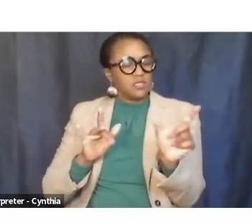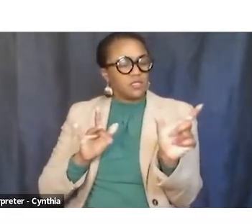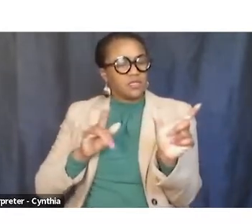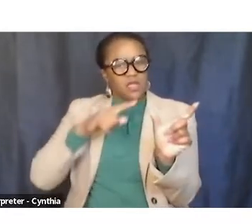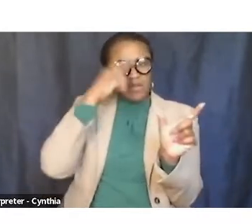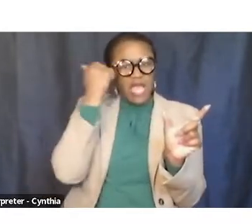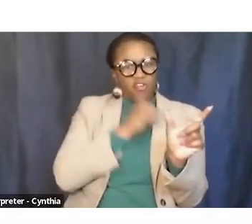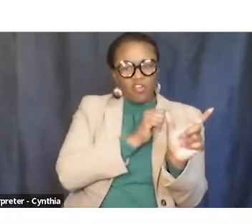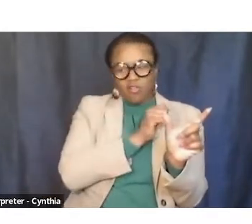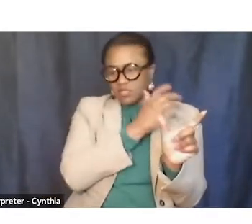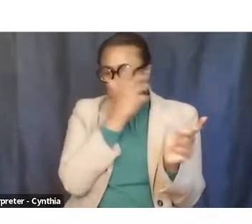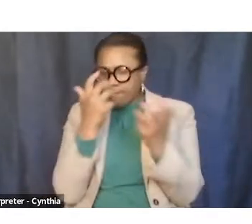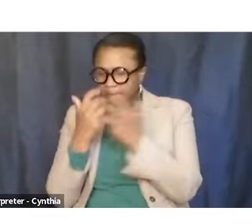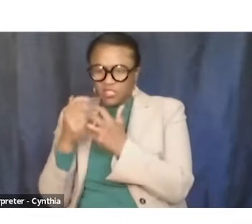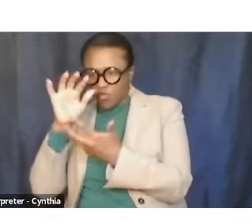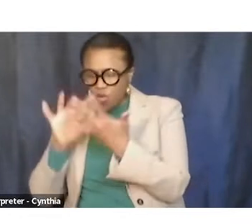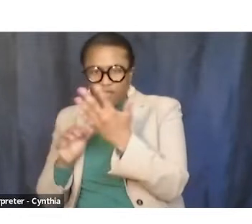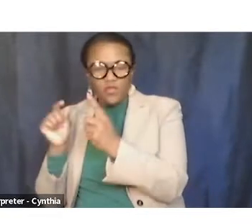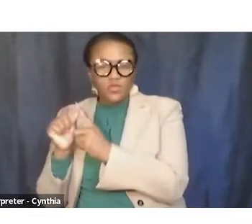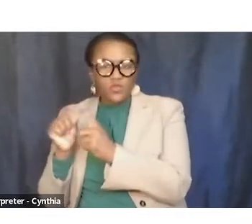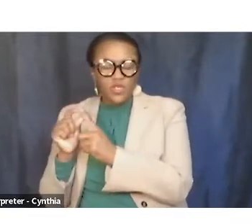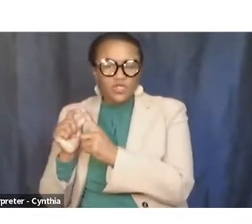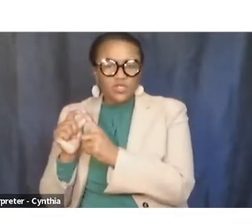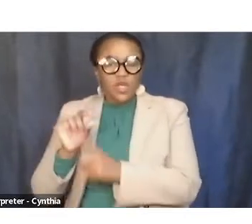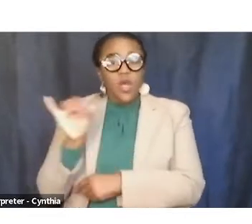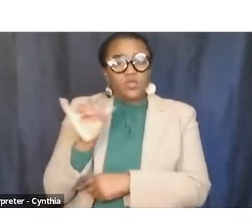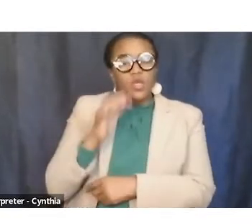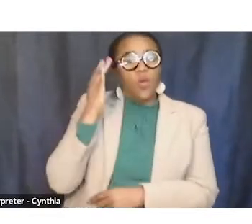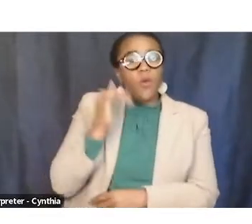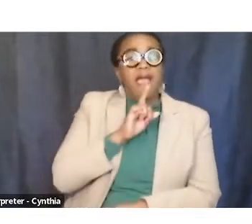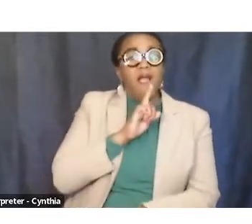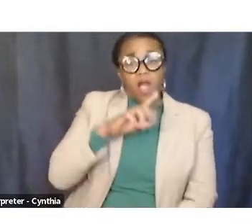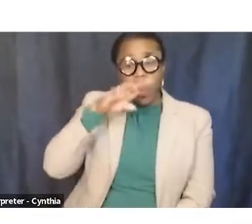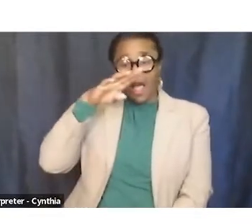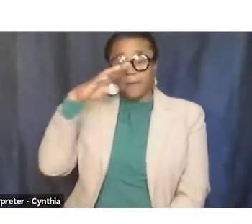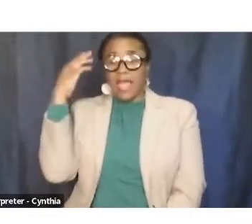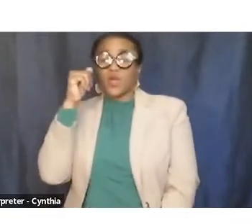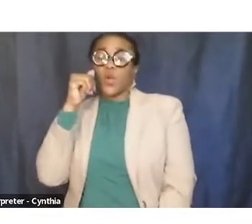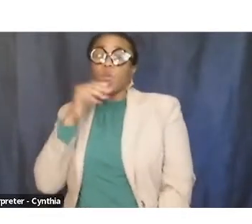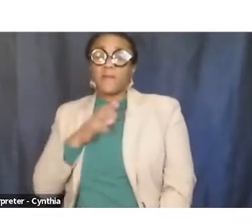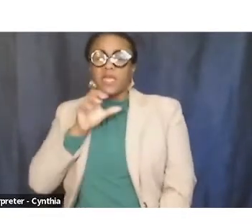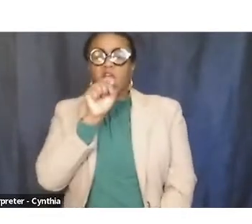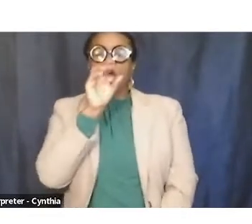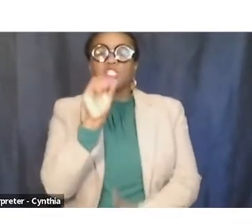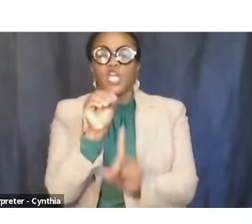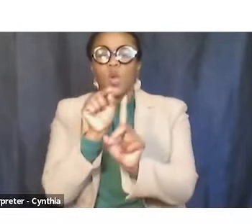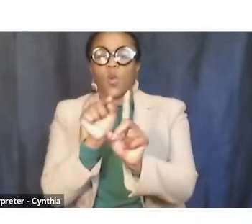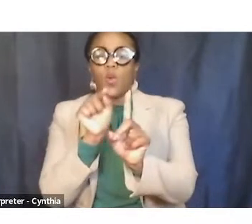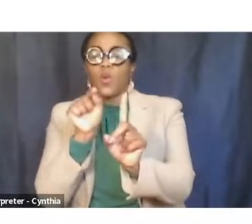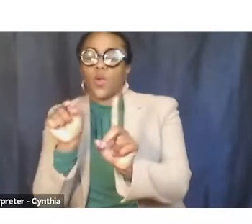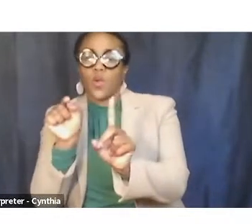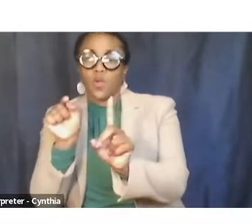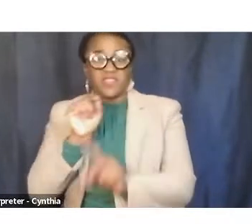Google auto suggests search results when searching the phrase, why are Black women so? And this is on the same day, January